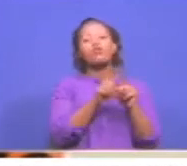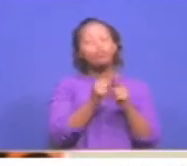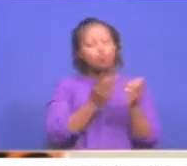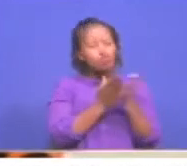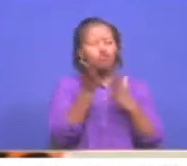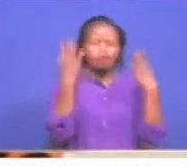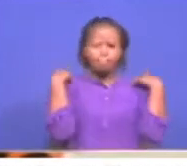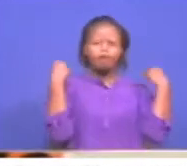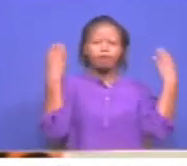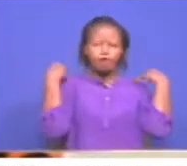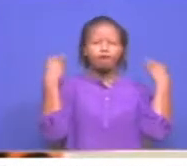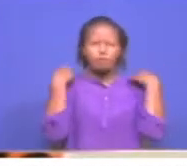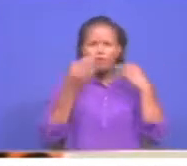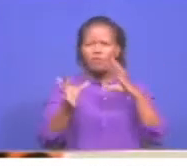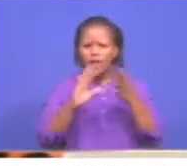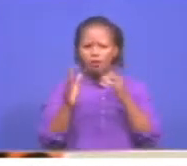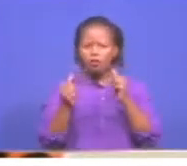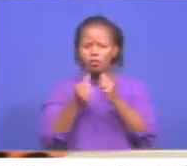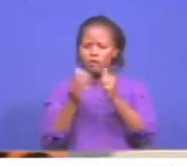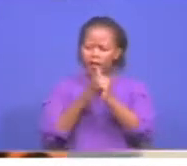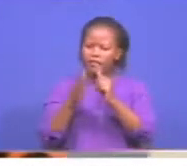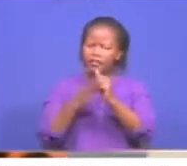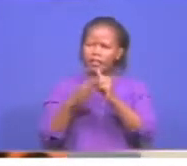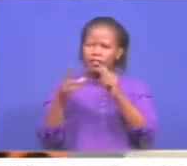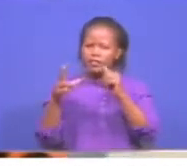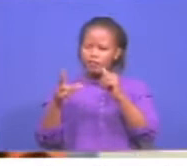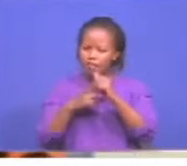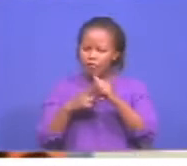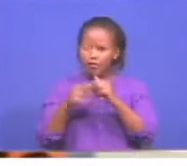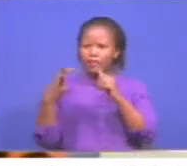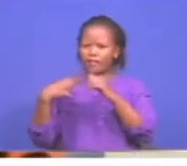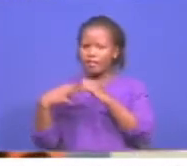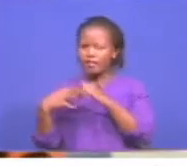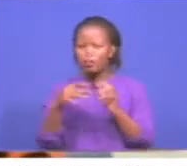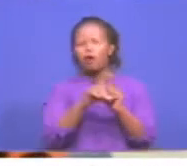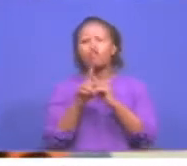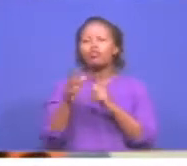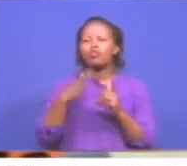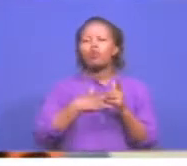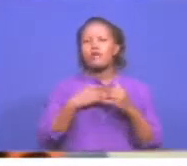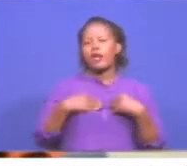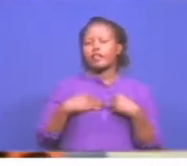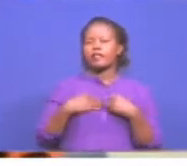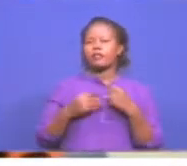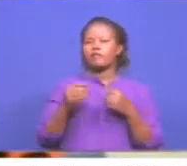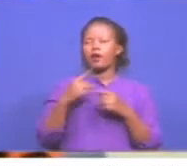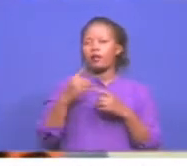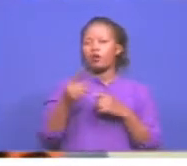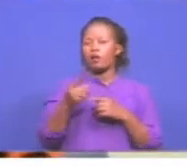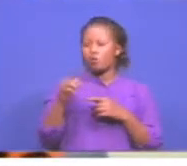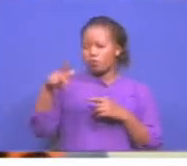practice around 1997, 1998. And I was placed under the tutelage of one PO. PO